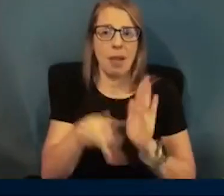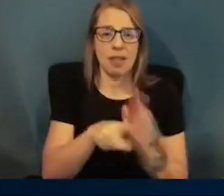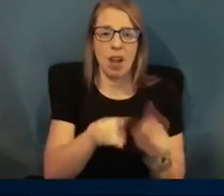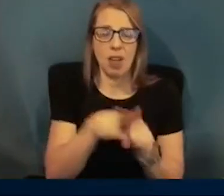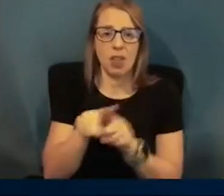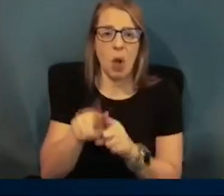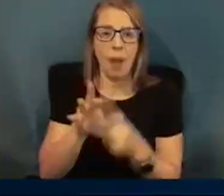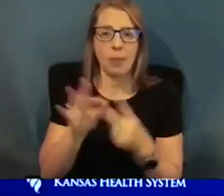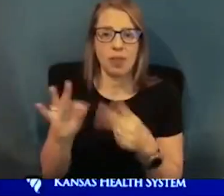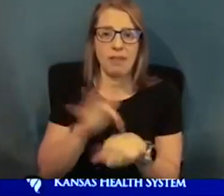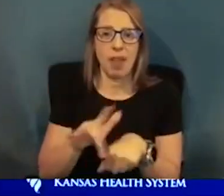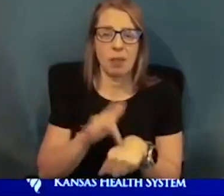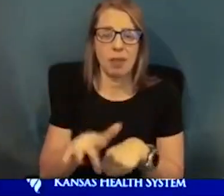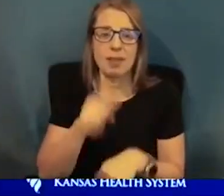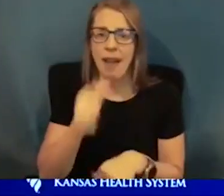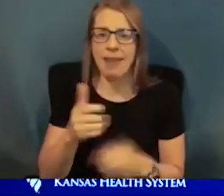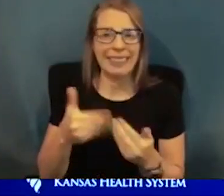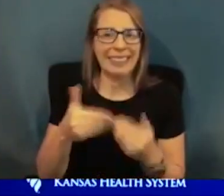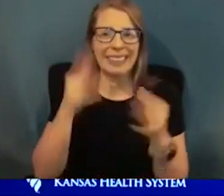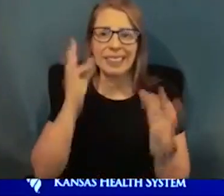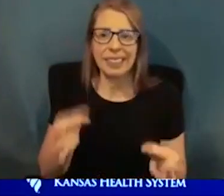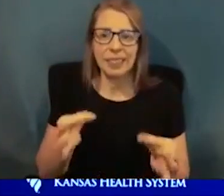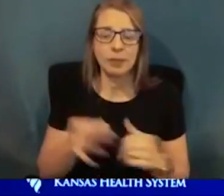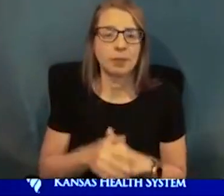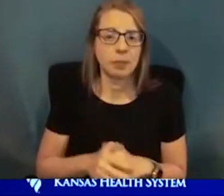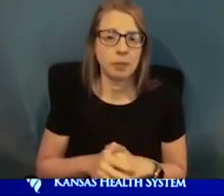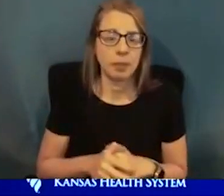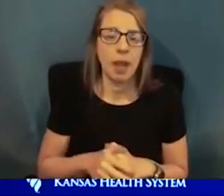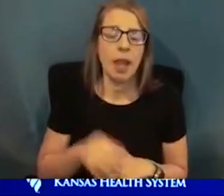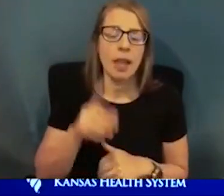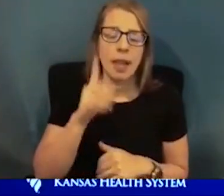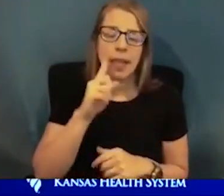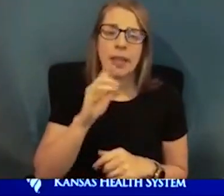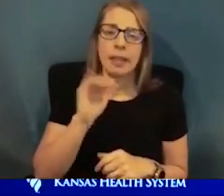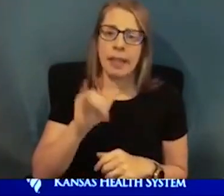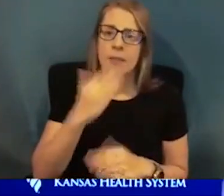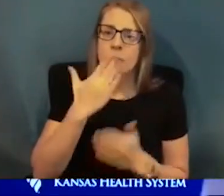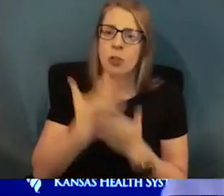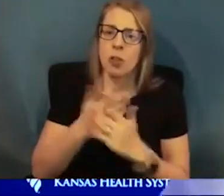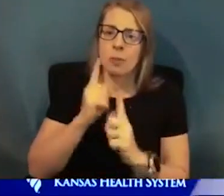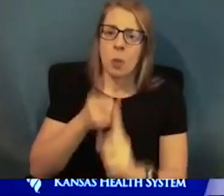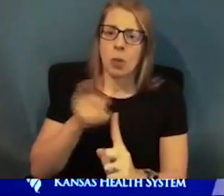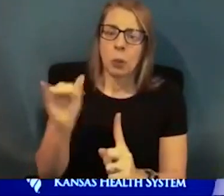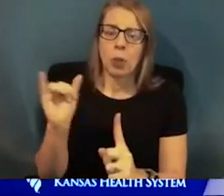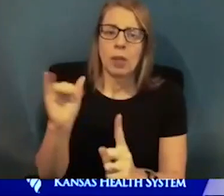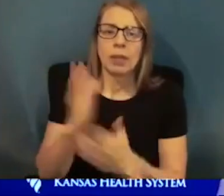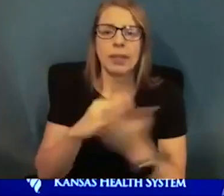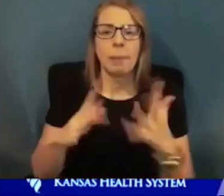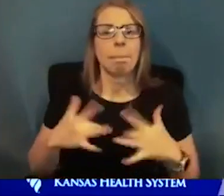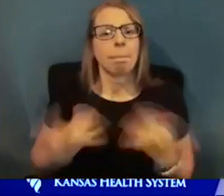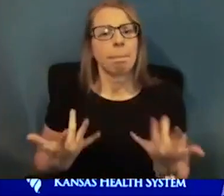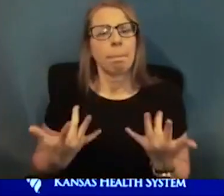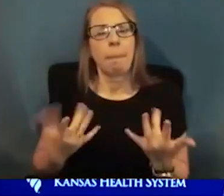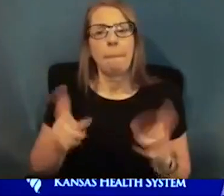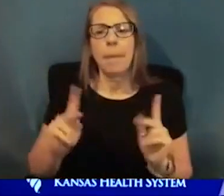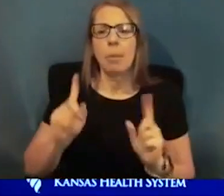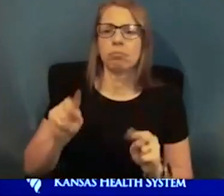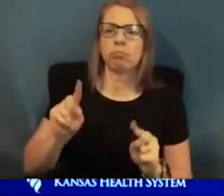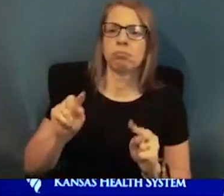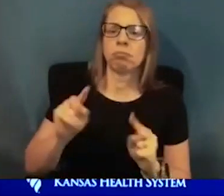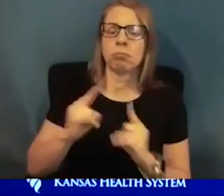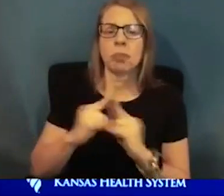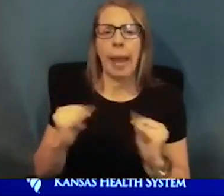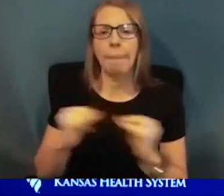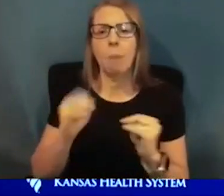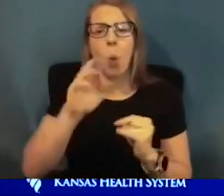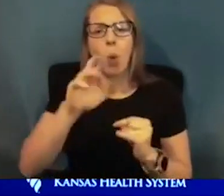easy decision. Dr. Hawk? Yeah, I think that's a good point, too. You know, we have seen some of those events where people went to camps recently or summer schools, and they